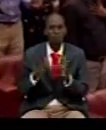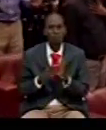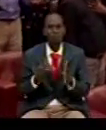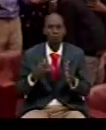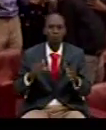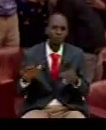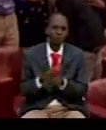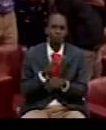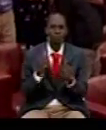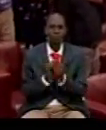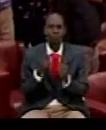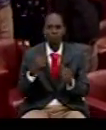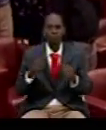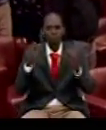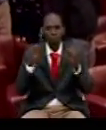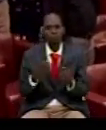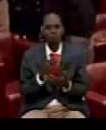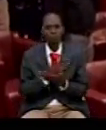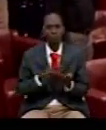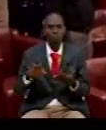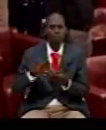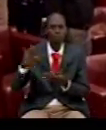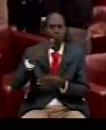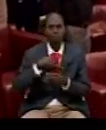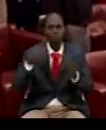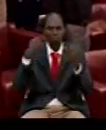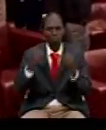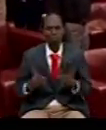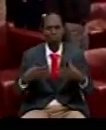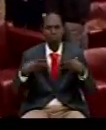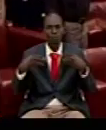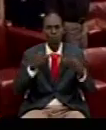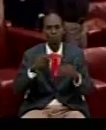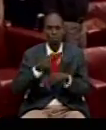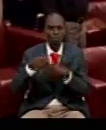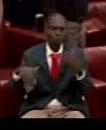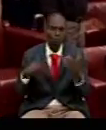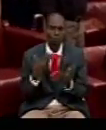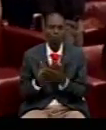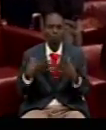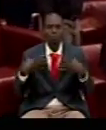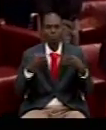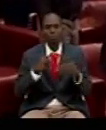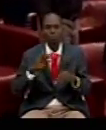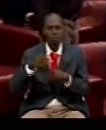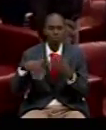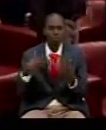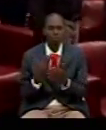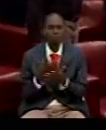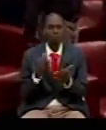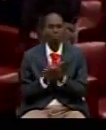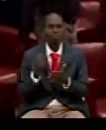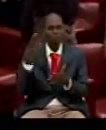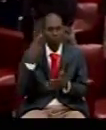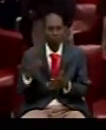power, who went about doing good, healing all, healing all, healing all that were